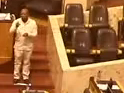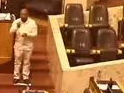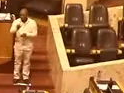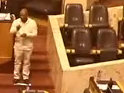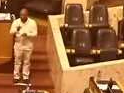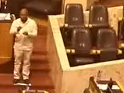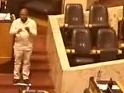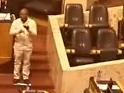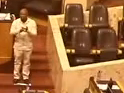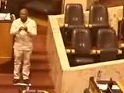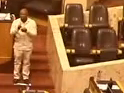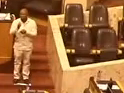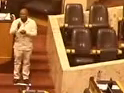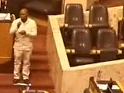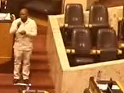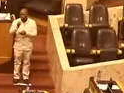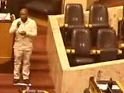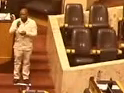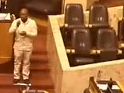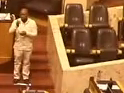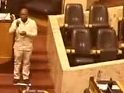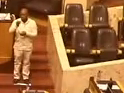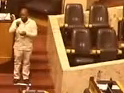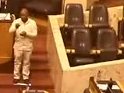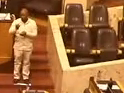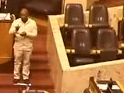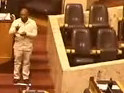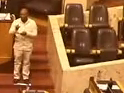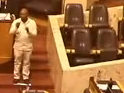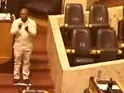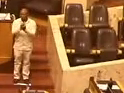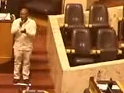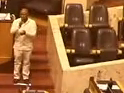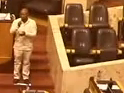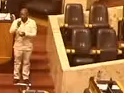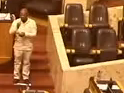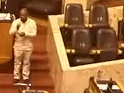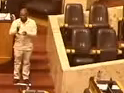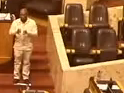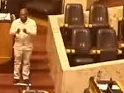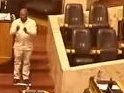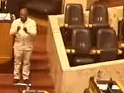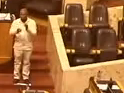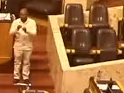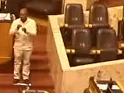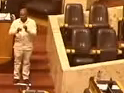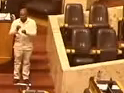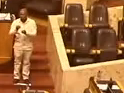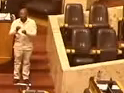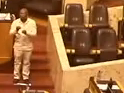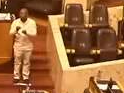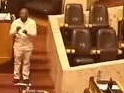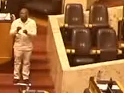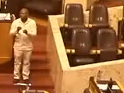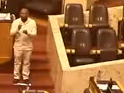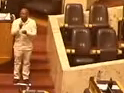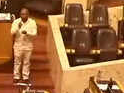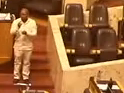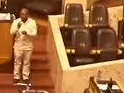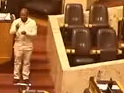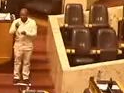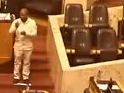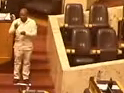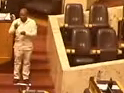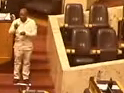to Hartebees Fontaine, a 16-kilometer road, and special maintenance of road 117/1